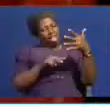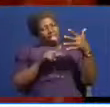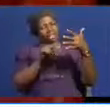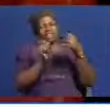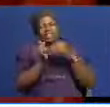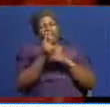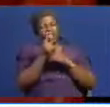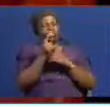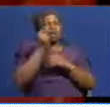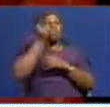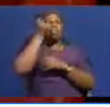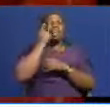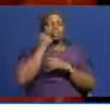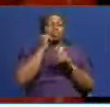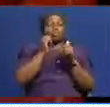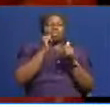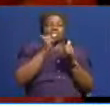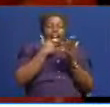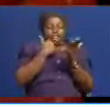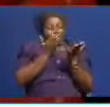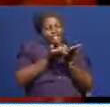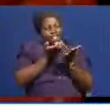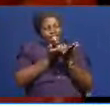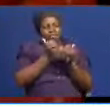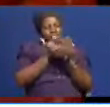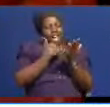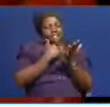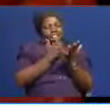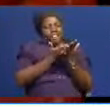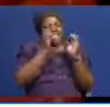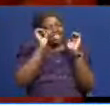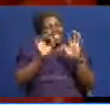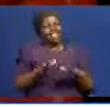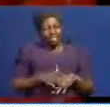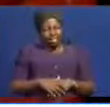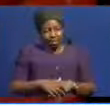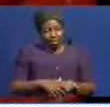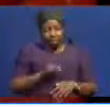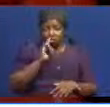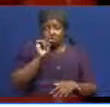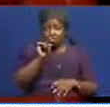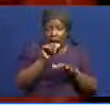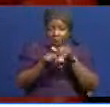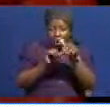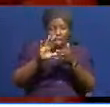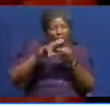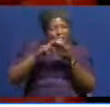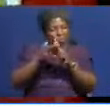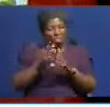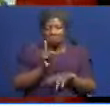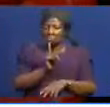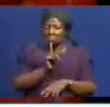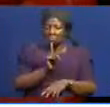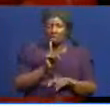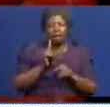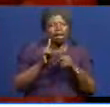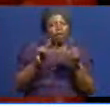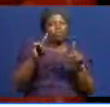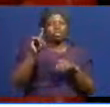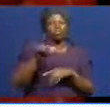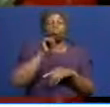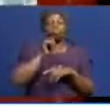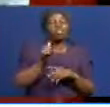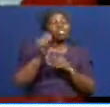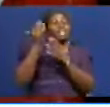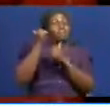been substantiated and which one holds water. So no, this is not about a relationship. And we should not expect that because they